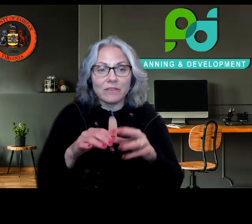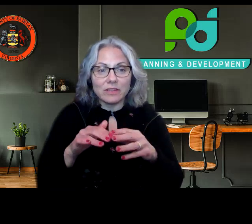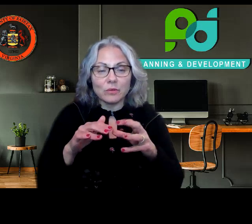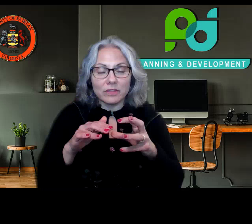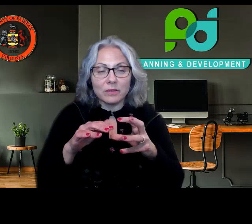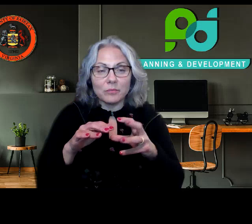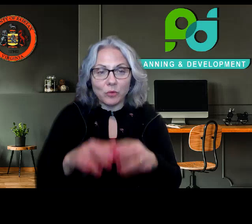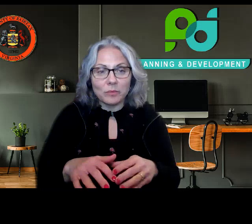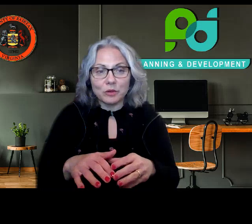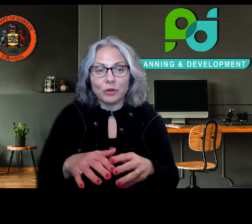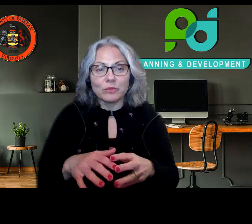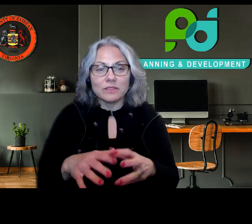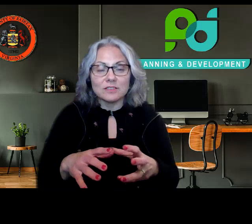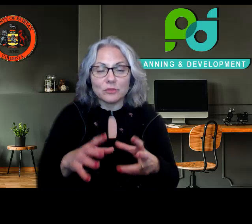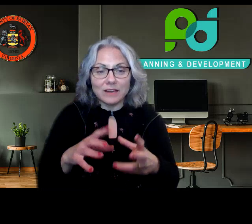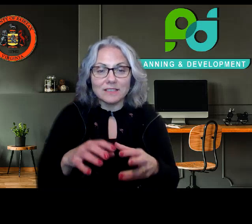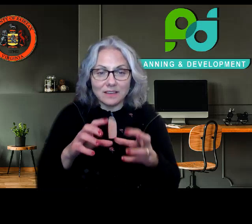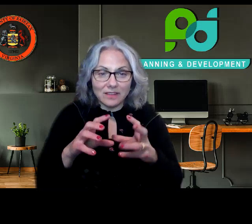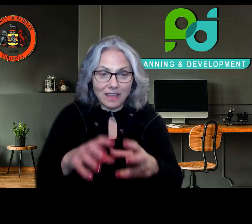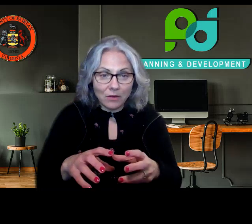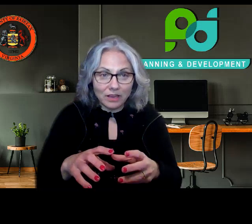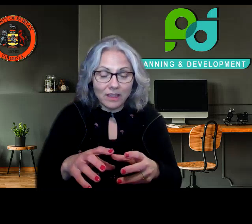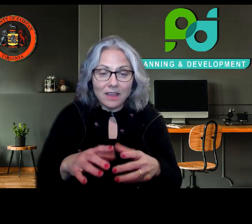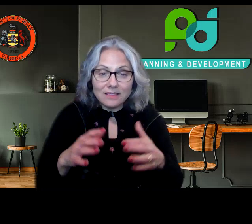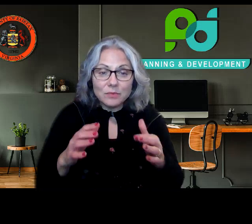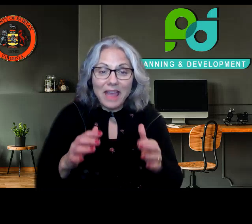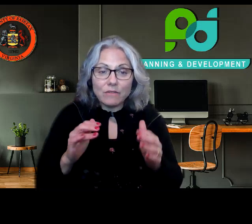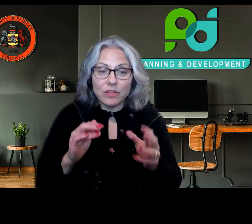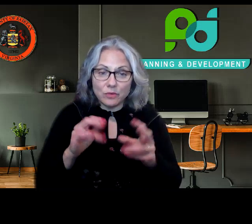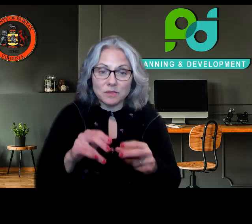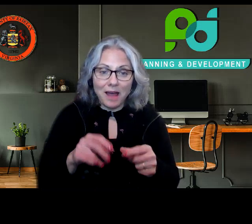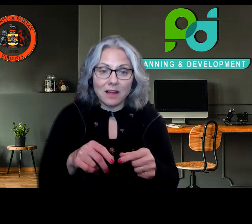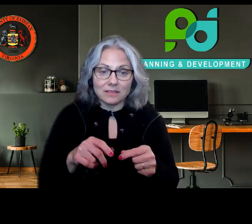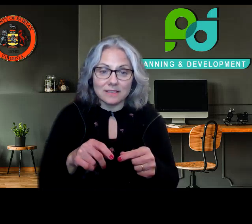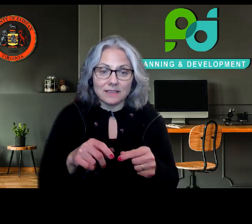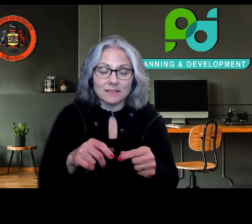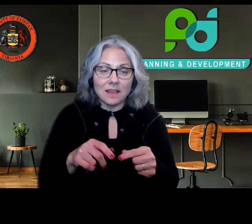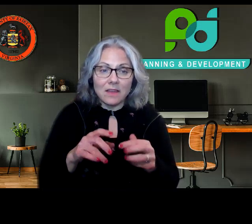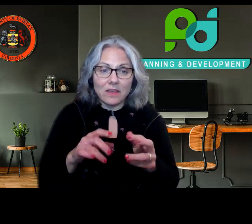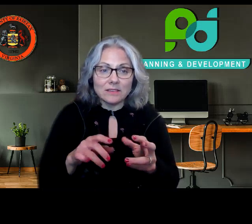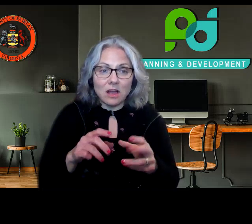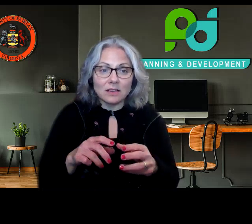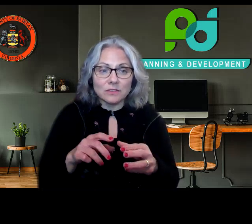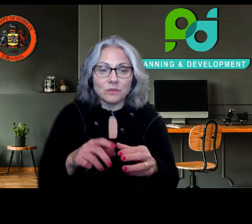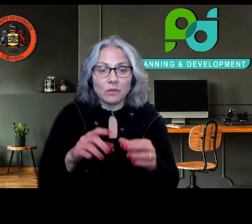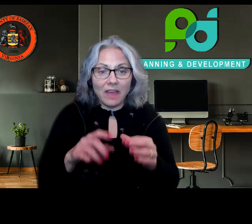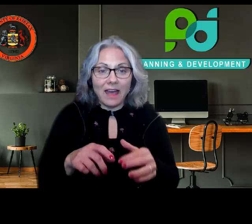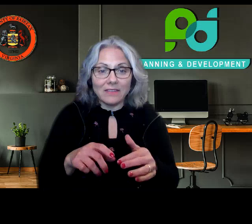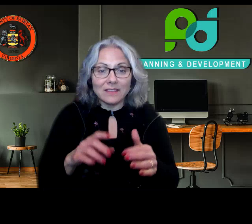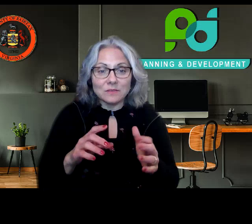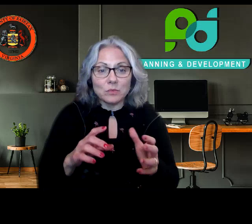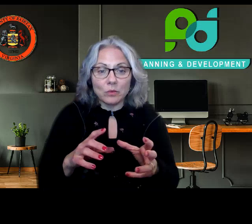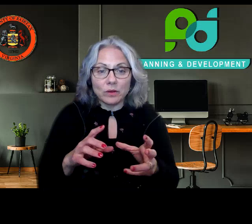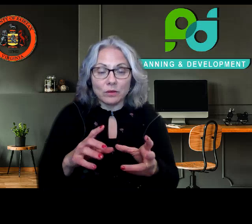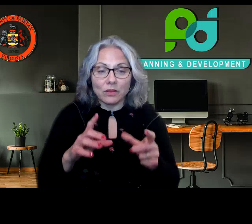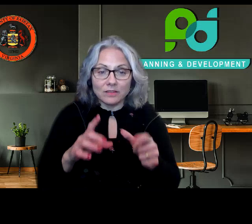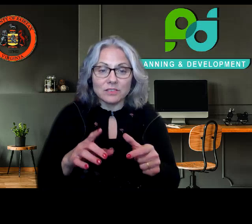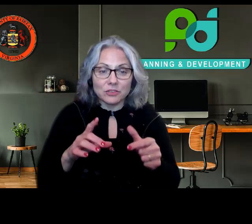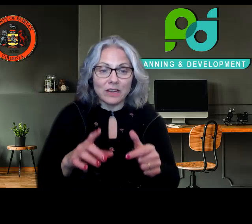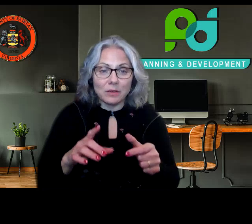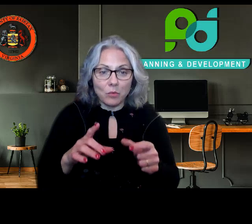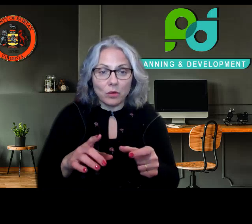we have where the employment growth is directed in the county. And so we have those policies that talk to that, and that's where